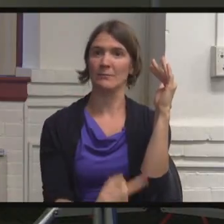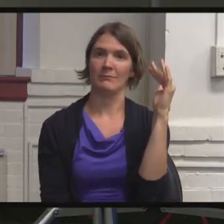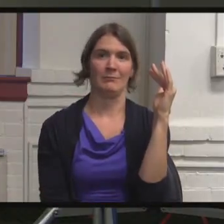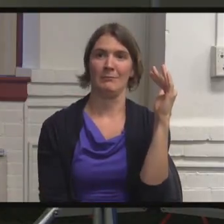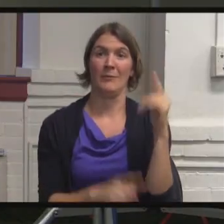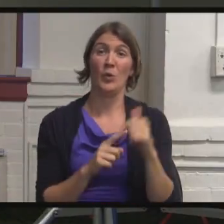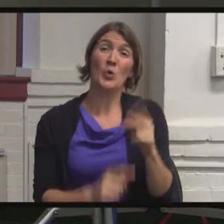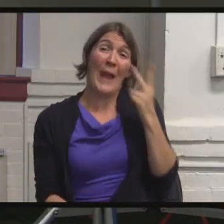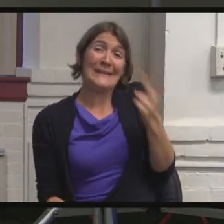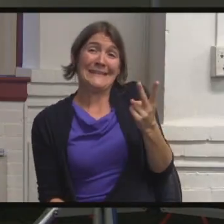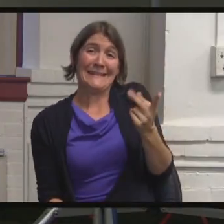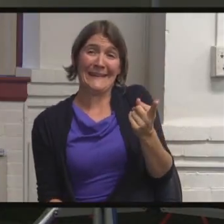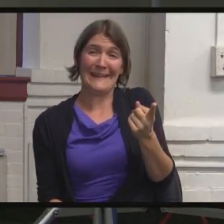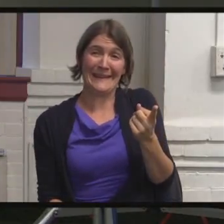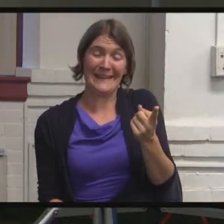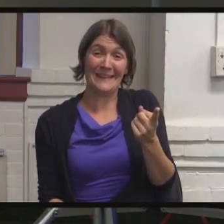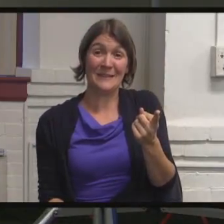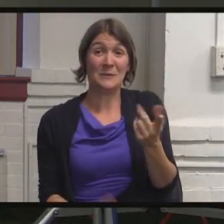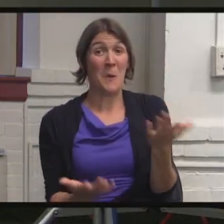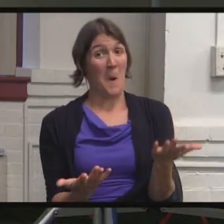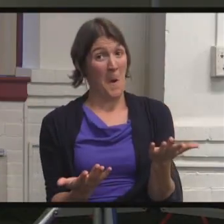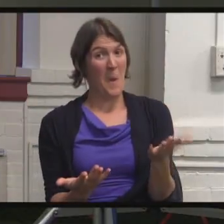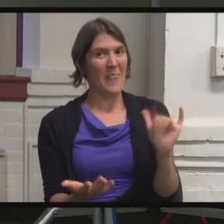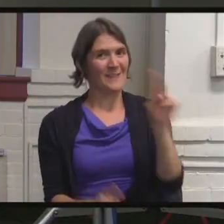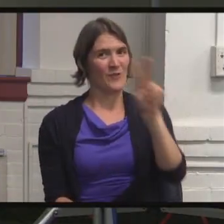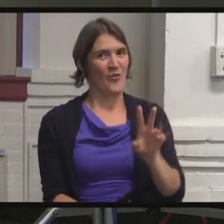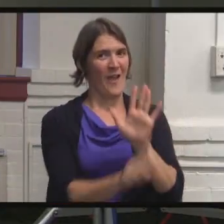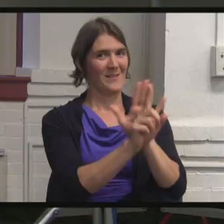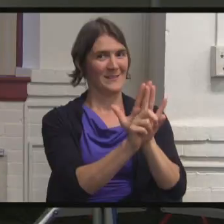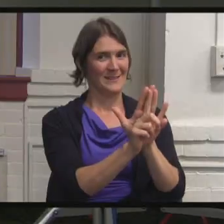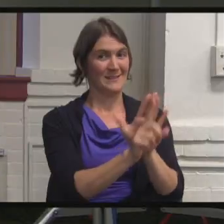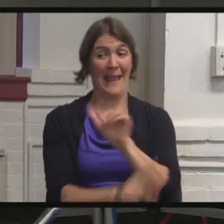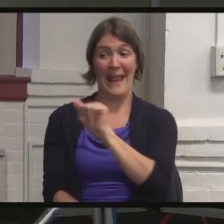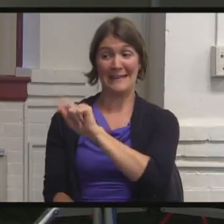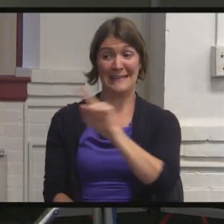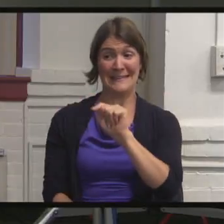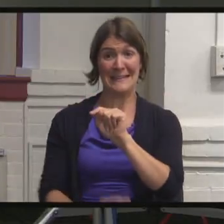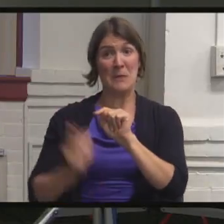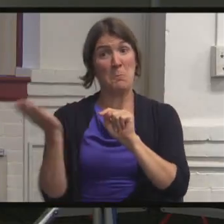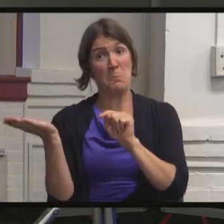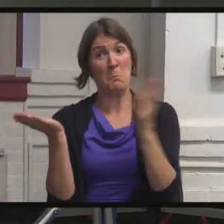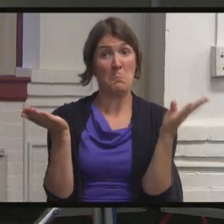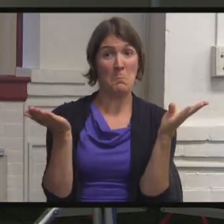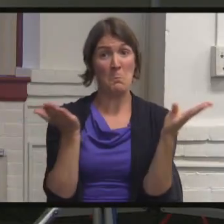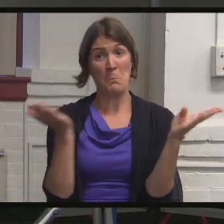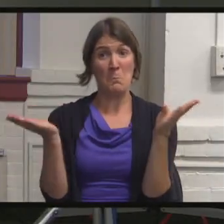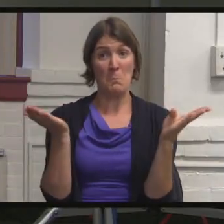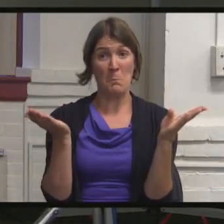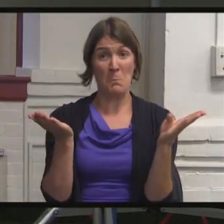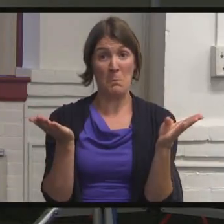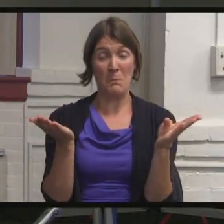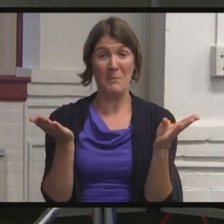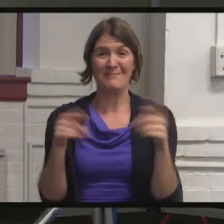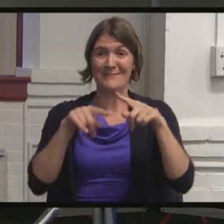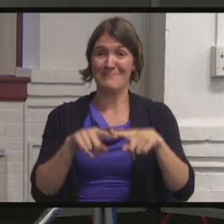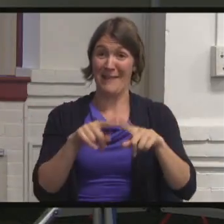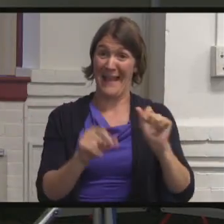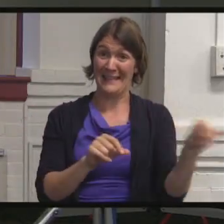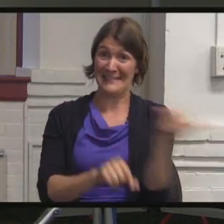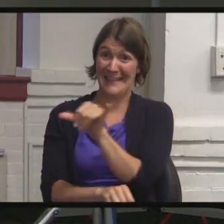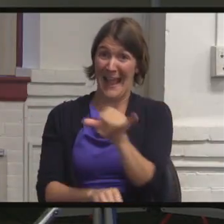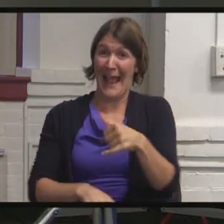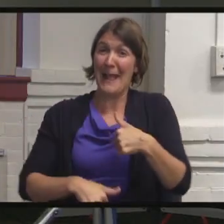and the challenge that we've got is that the very limited nature of the 2488, the section 2488